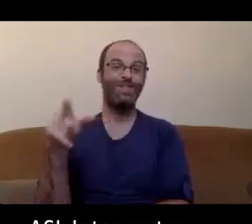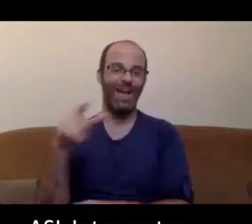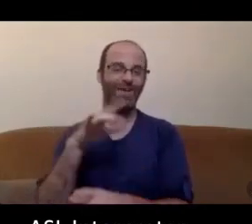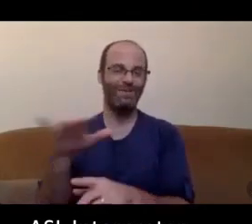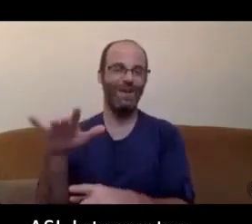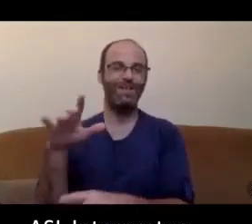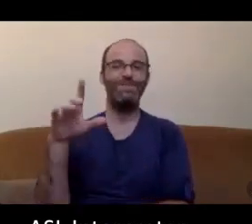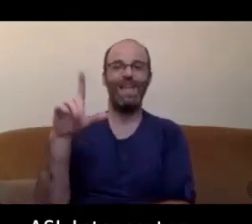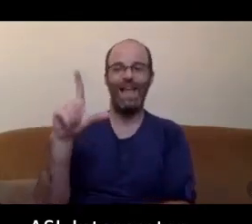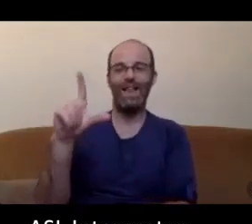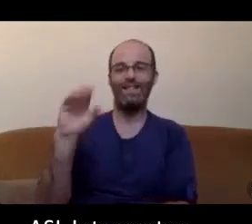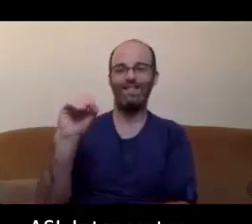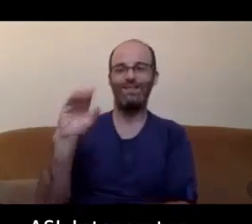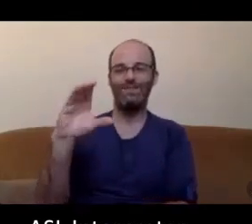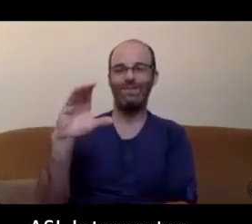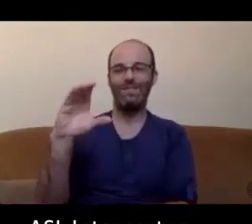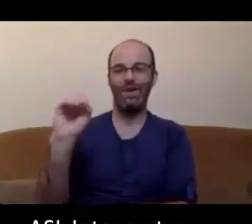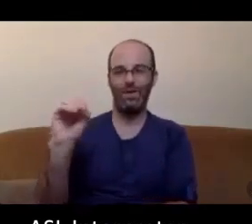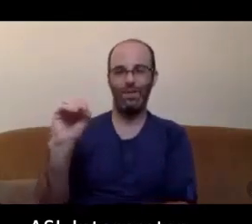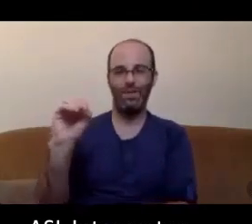out.